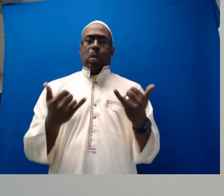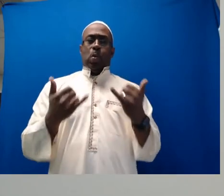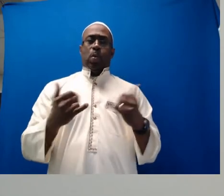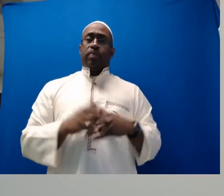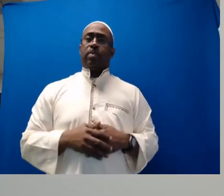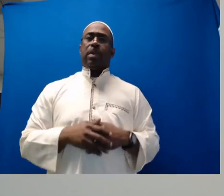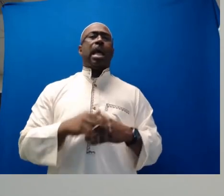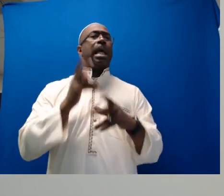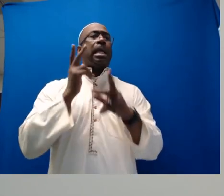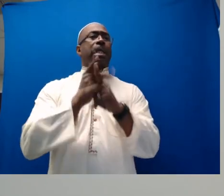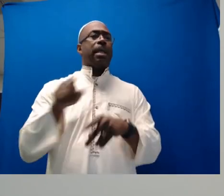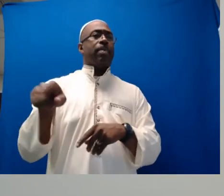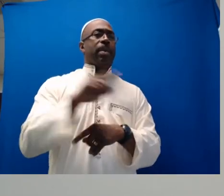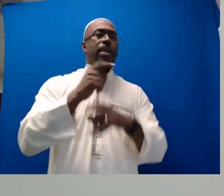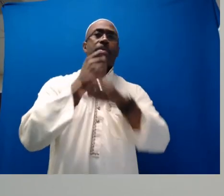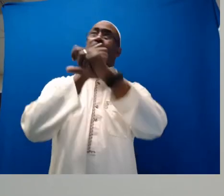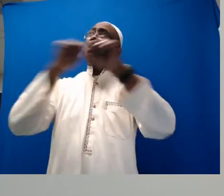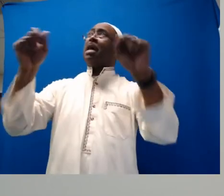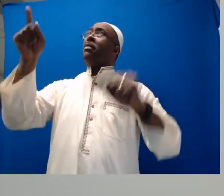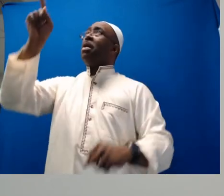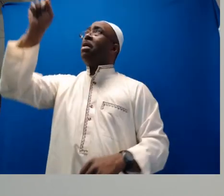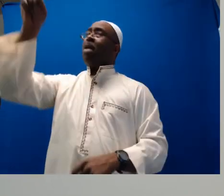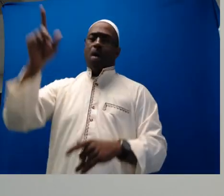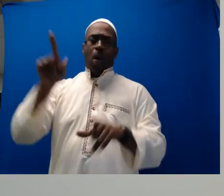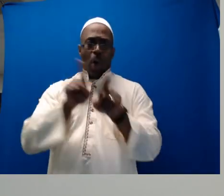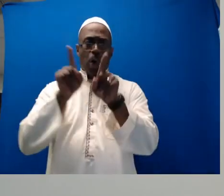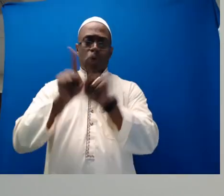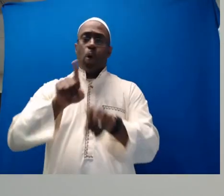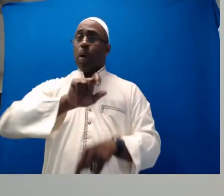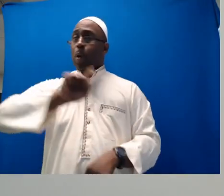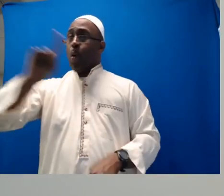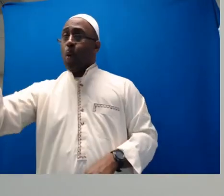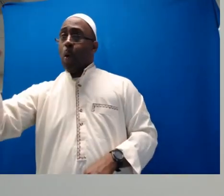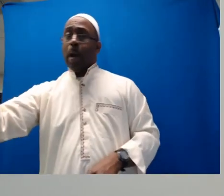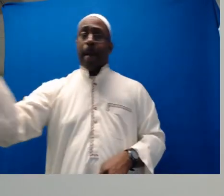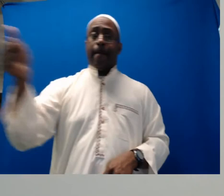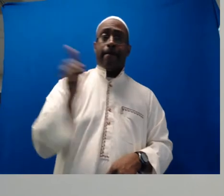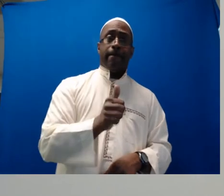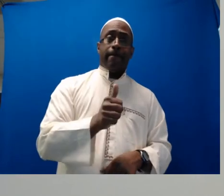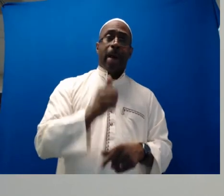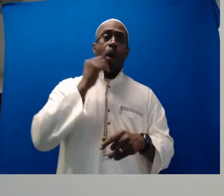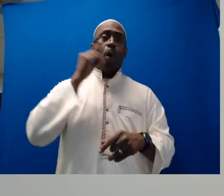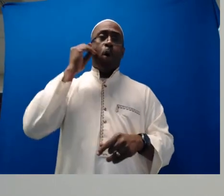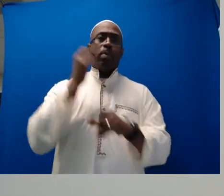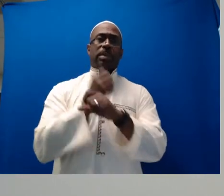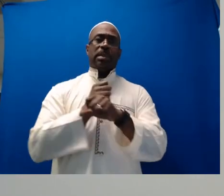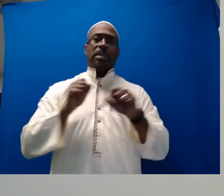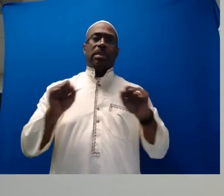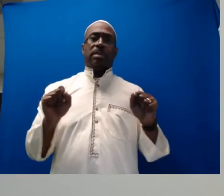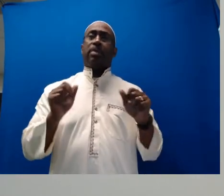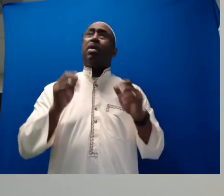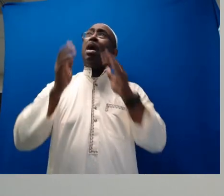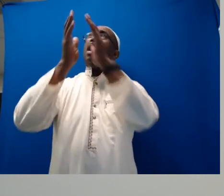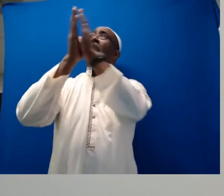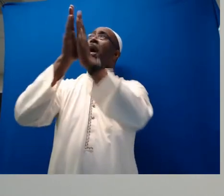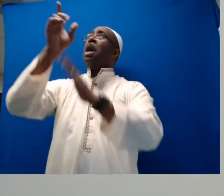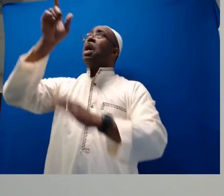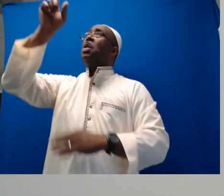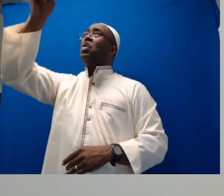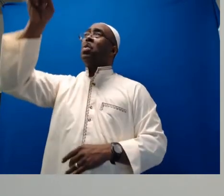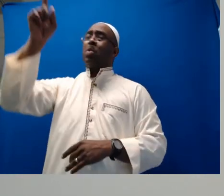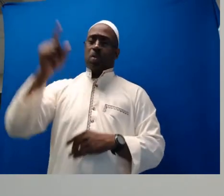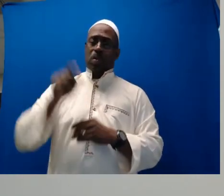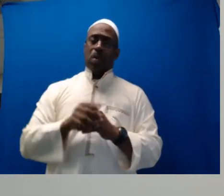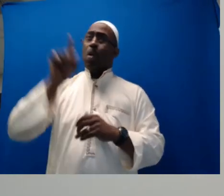Allah, keep them safe and healthy and return them back home safe and sound. Ya Allah, and we ask Ya Rabb al-Alameen, as